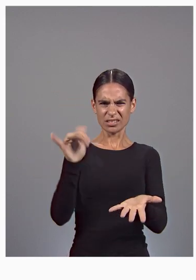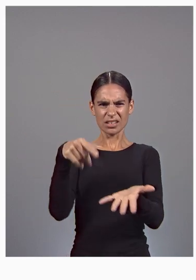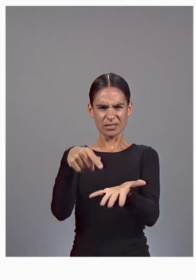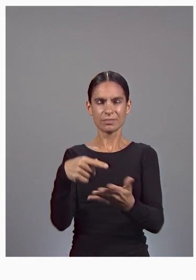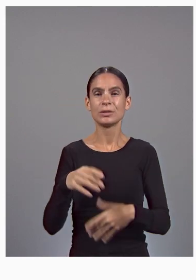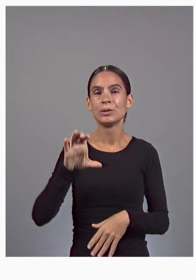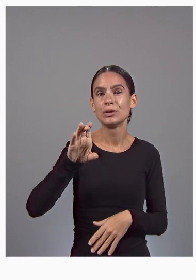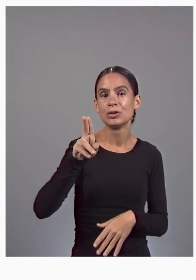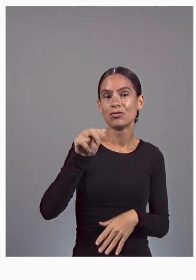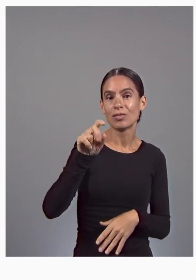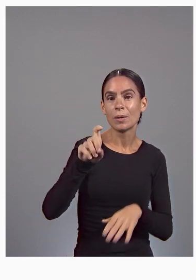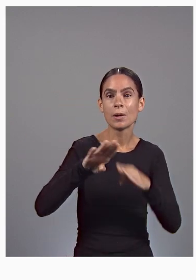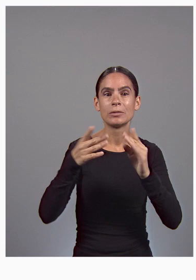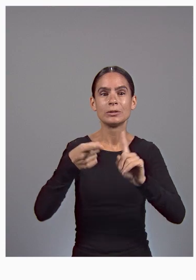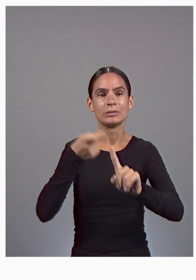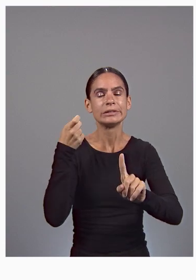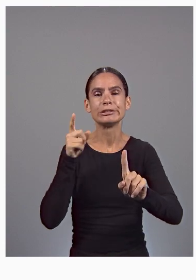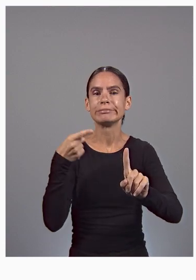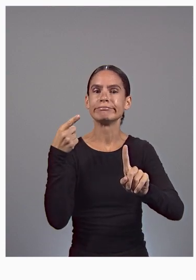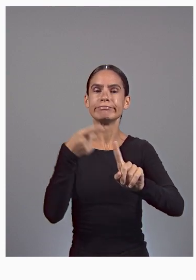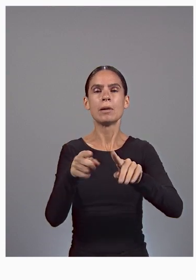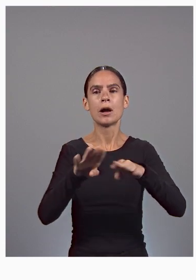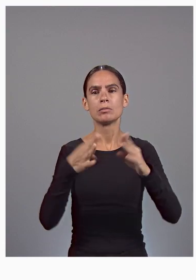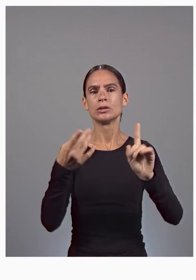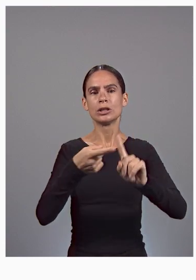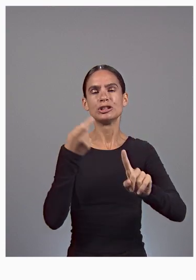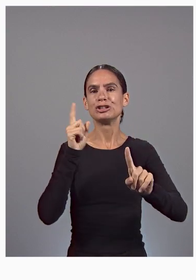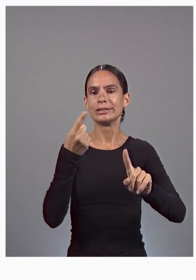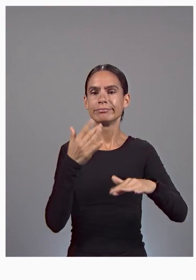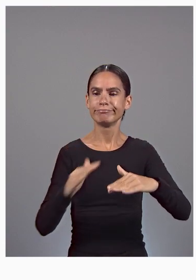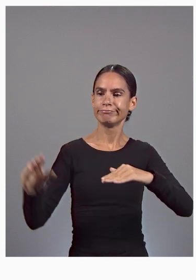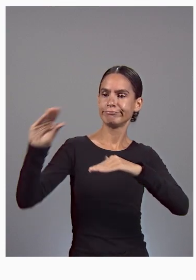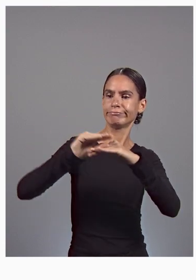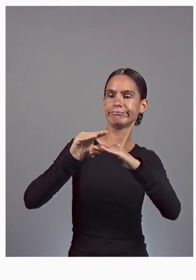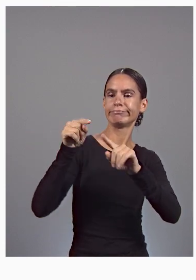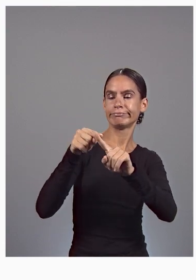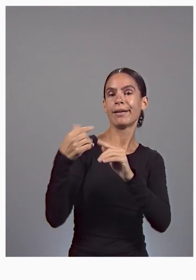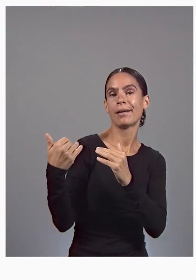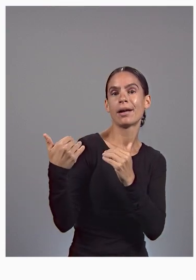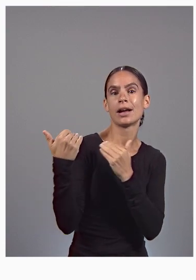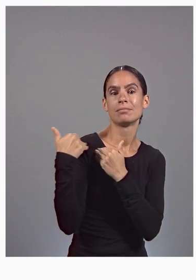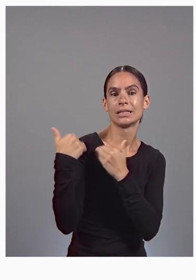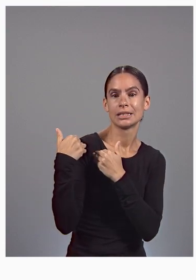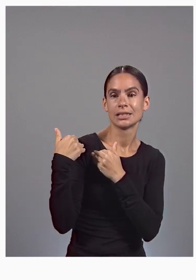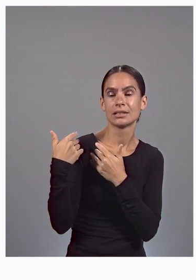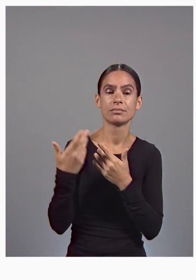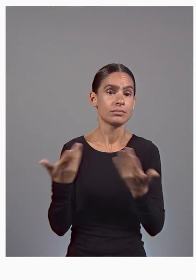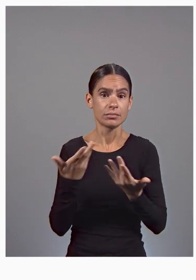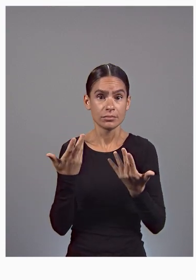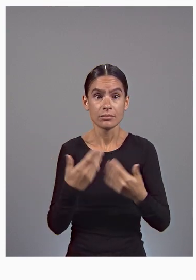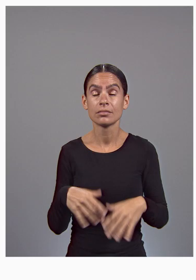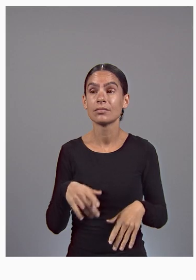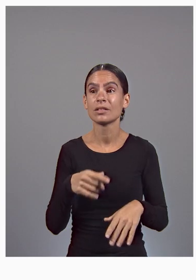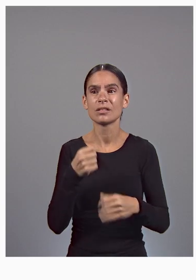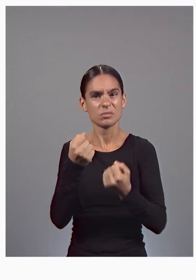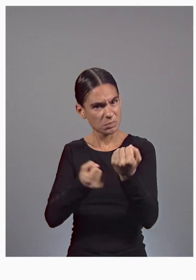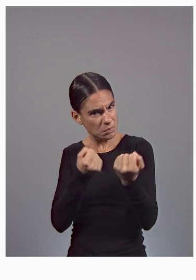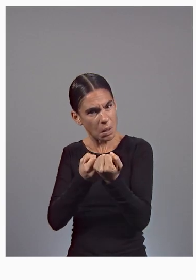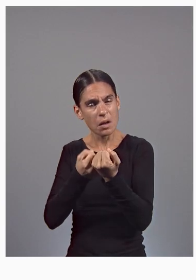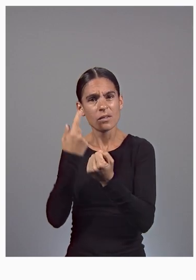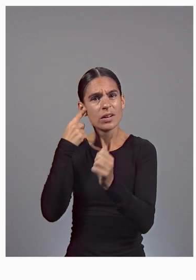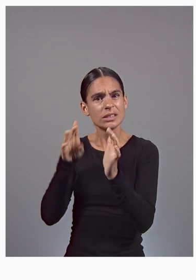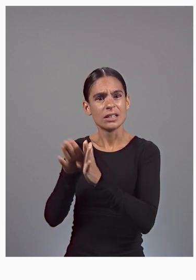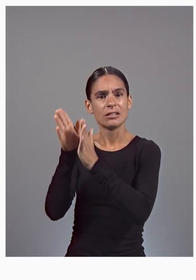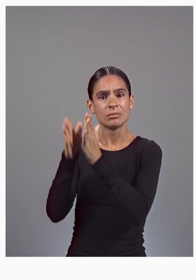it, but with a layer of accountability. What I mean by that is curated open source comes with support for developers, and